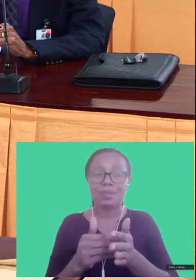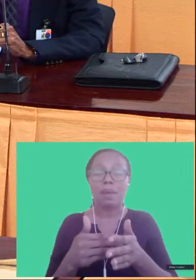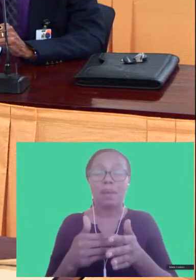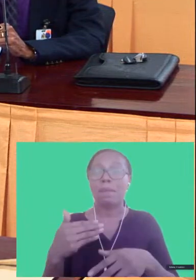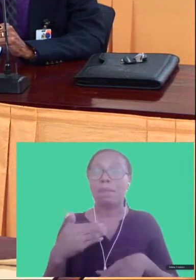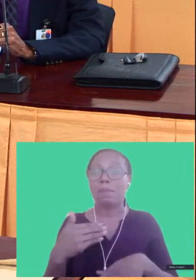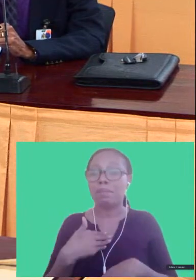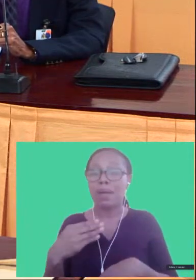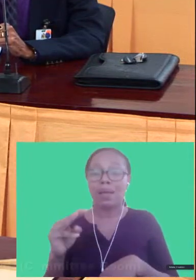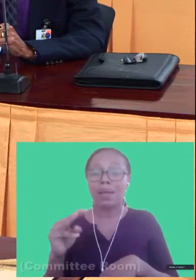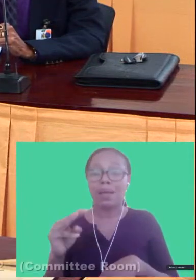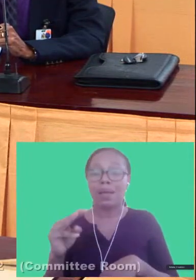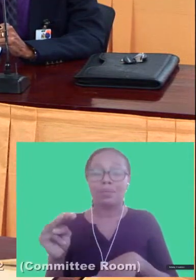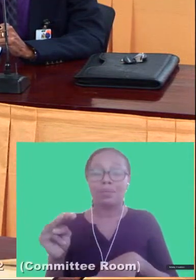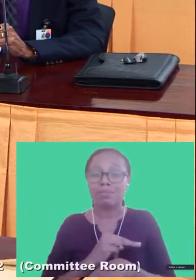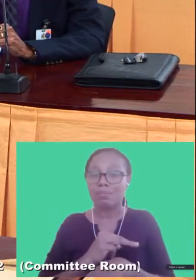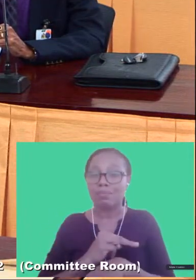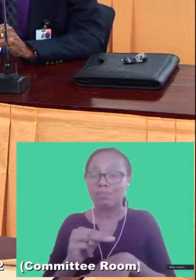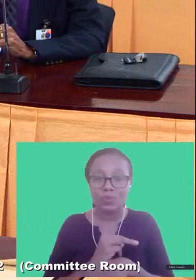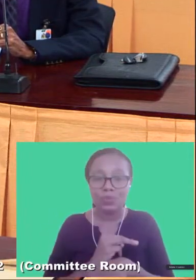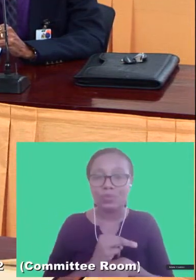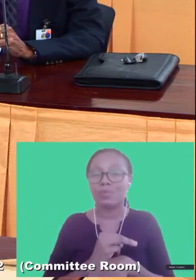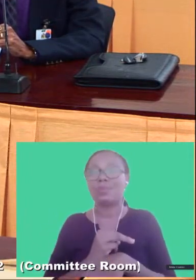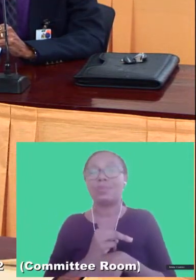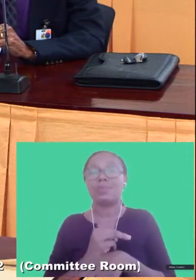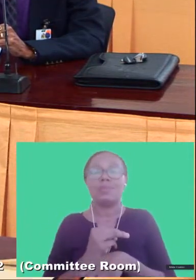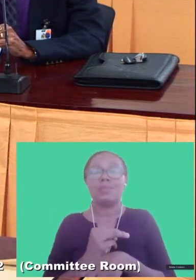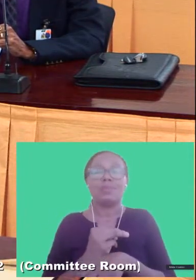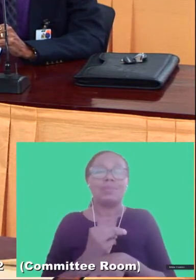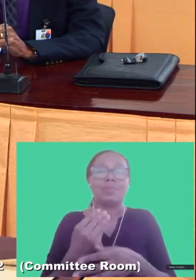for cooperatives, as you've quite rightly referred us to.